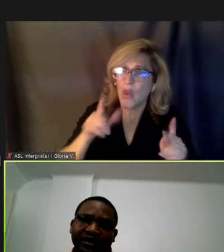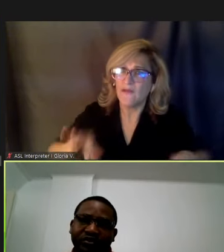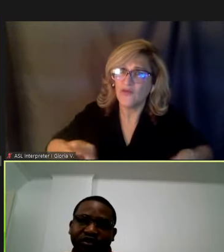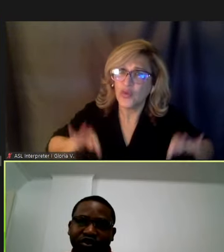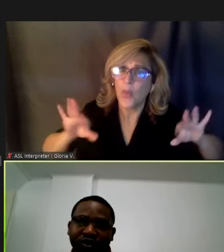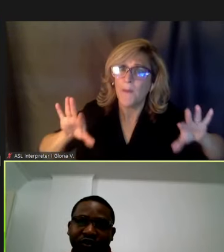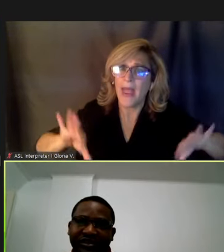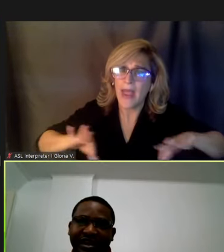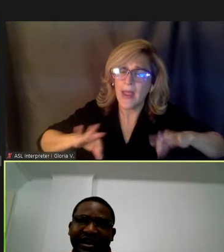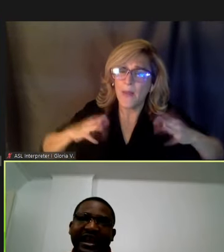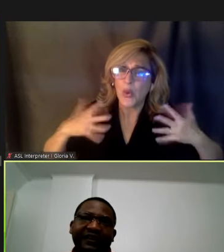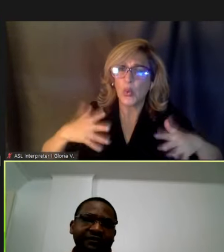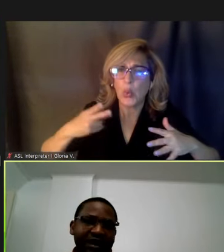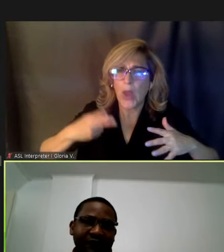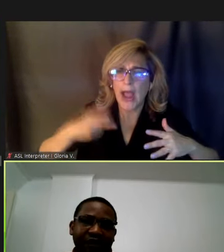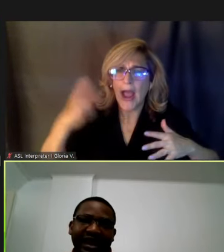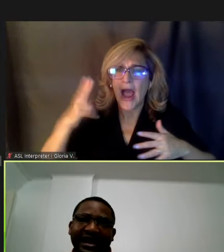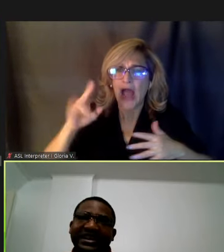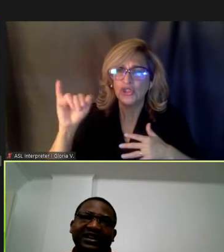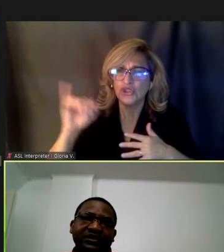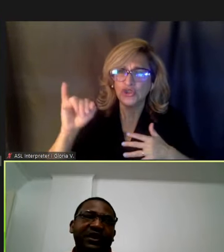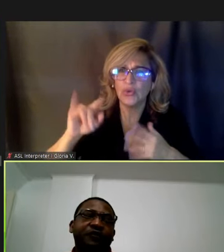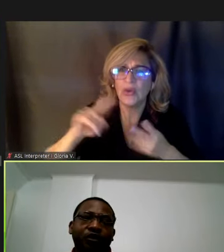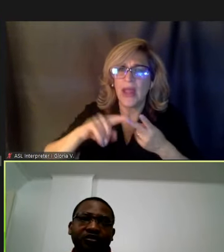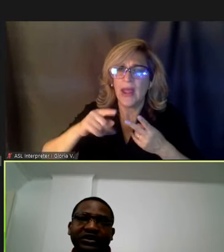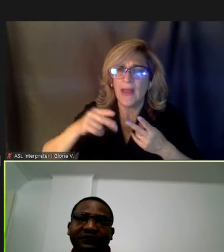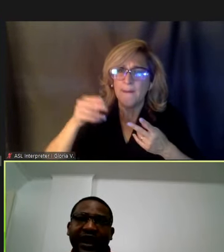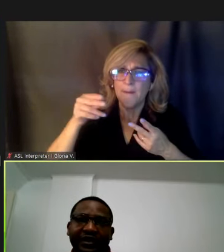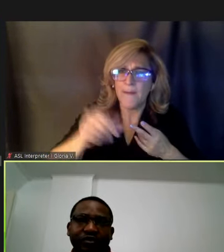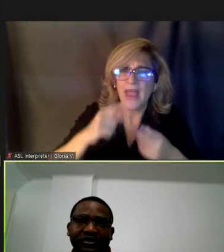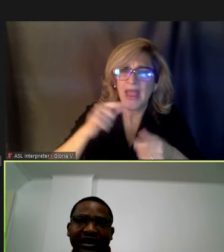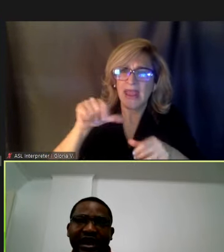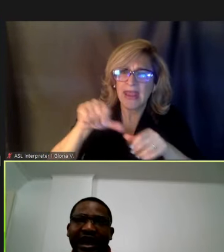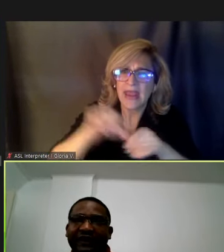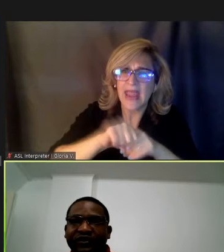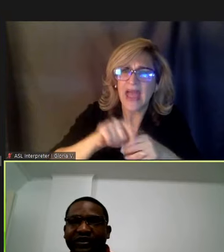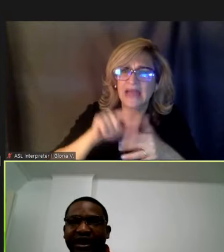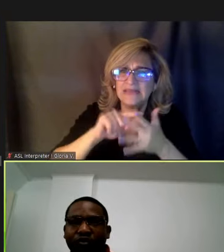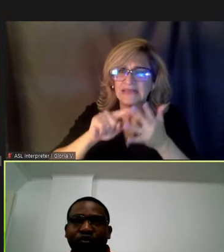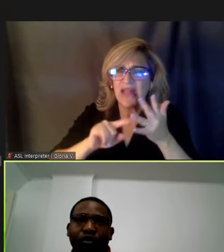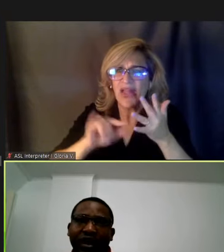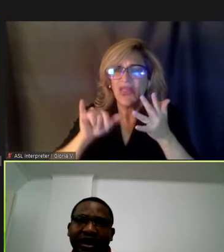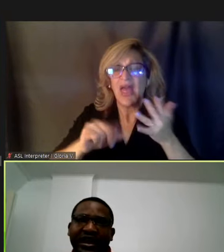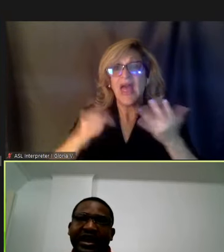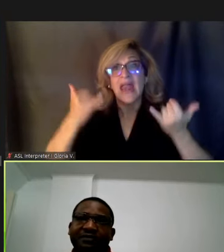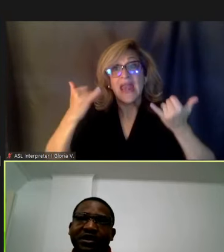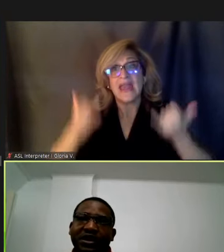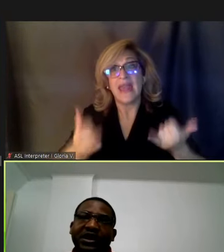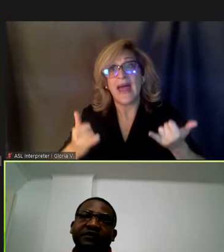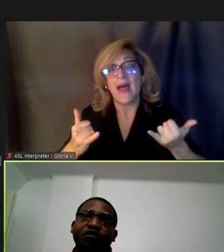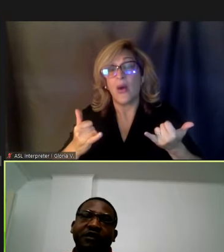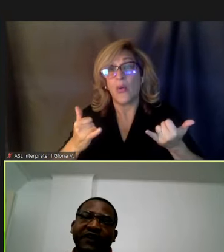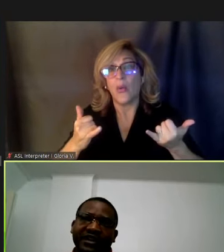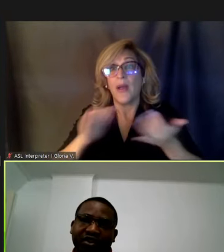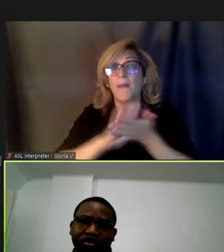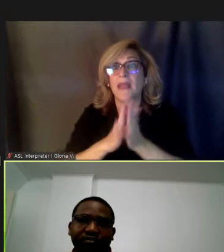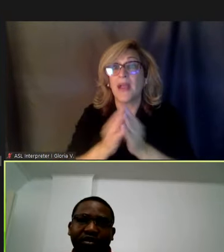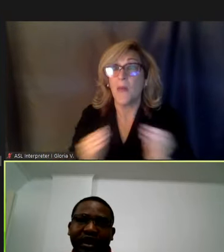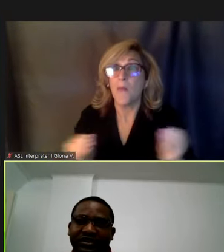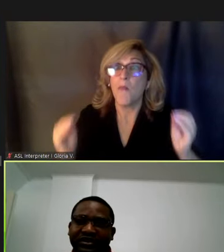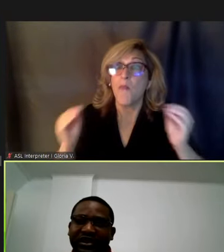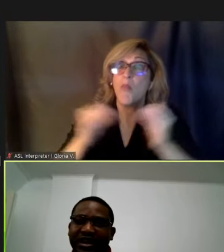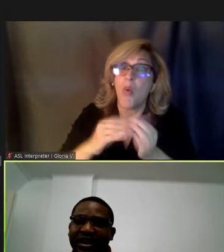hefty price on insurance, that have to pay for gas, that has to pay for all these factors, have to now go ahead and be even more